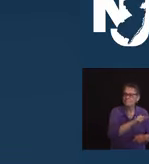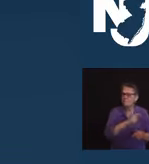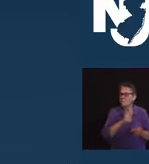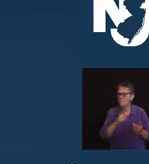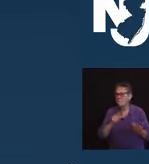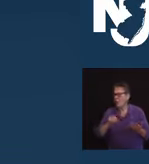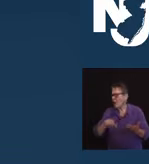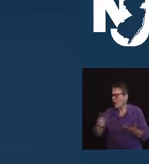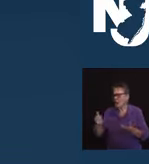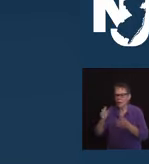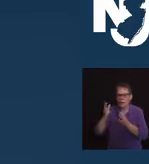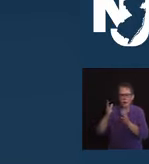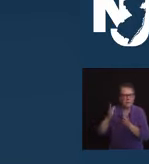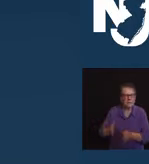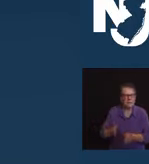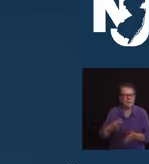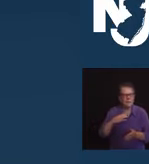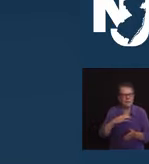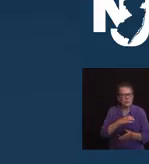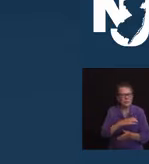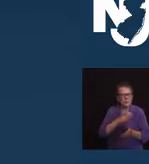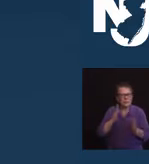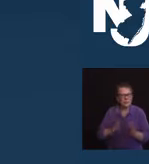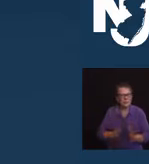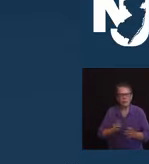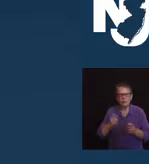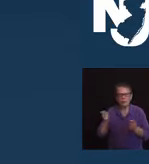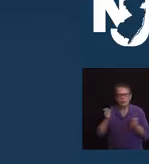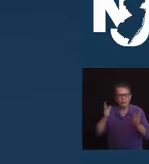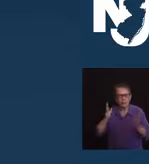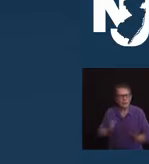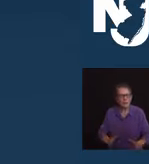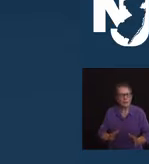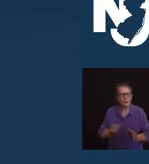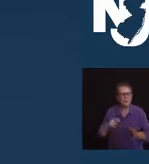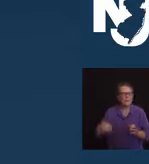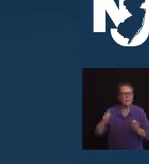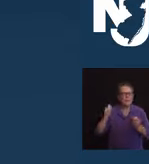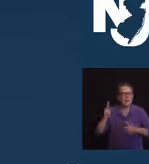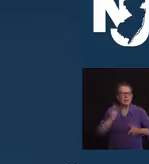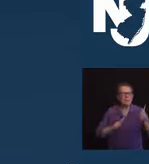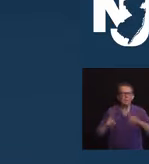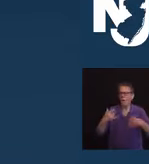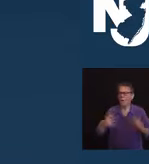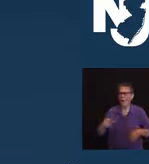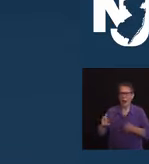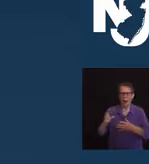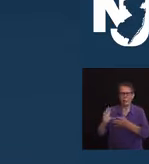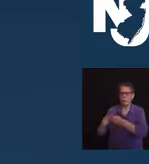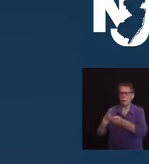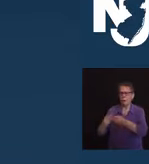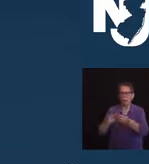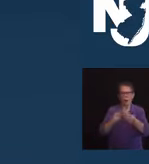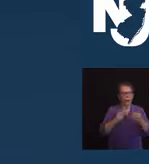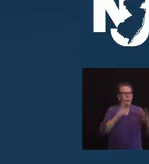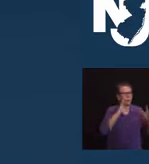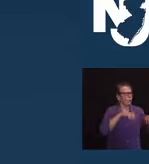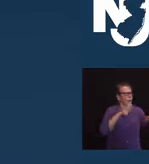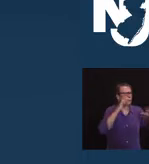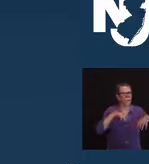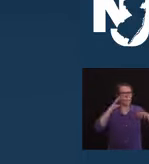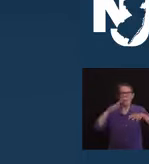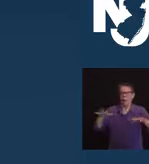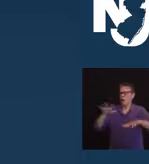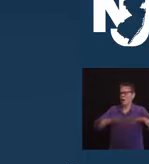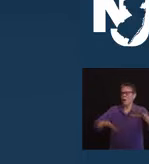Commissioner Director Ron Rios. Just people are absolutely stunned and staggered by Kenny's loss. So